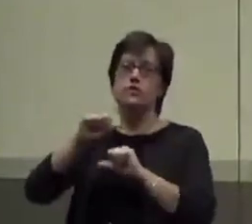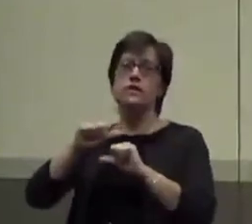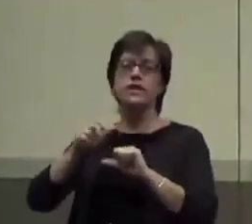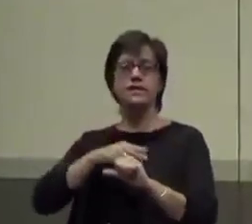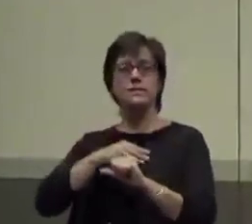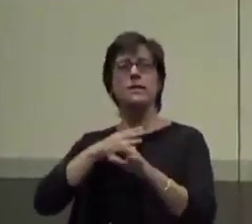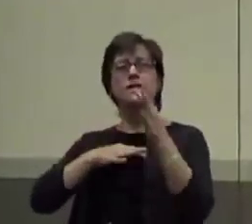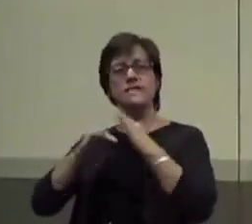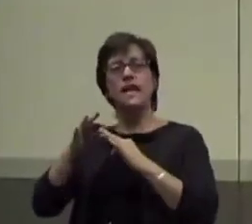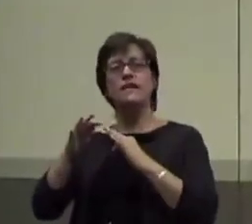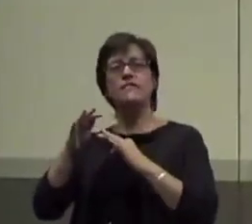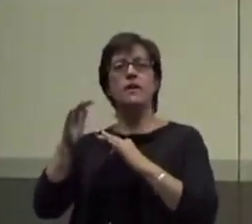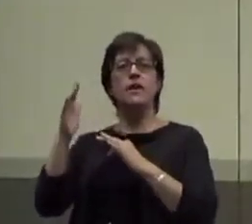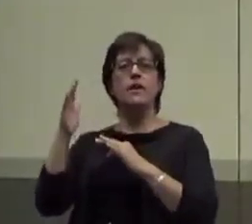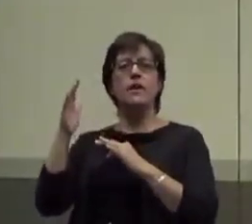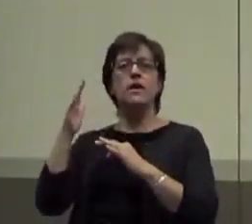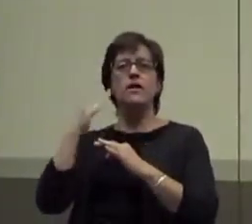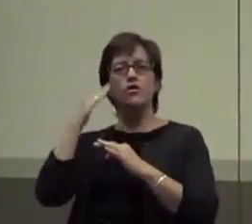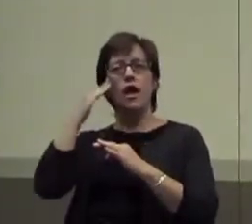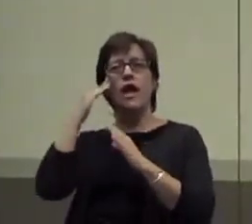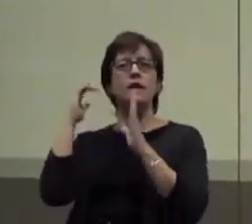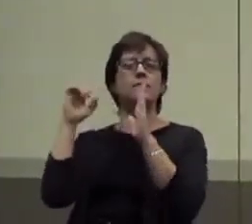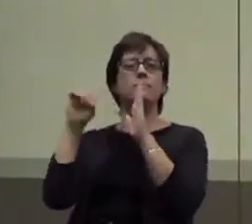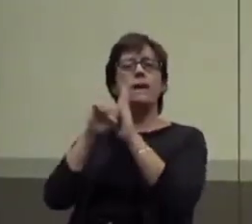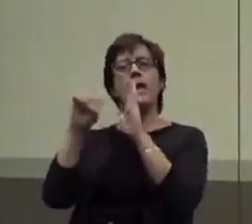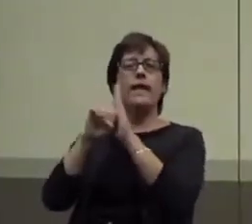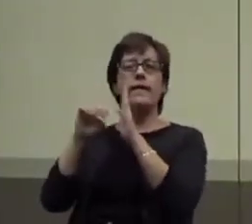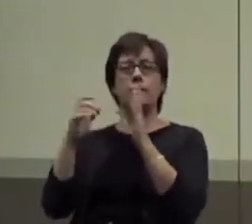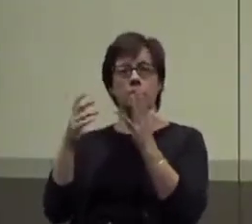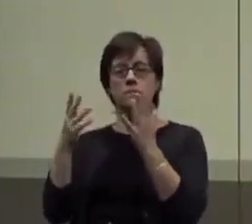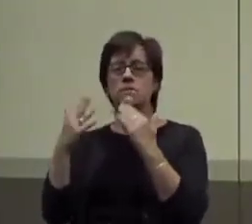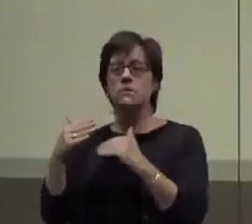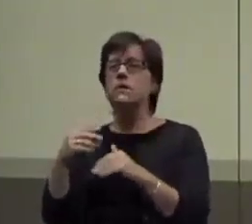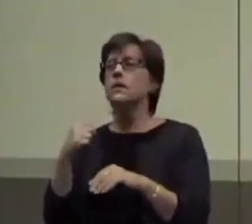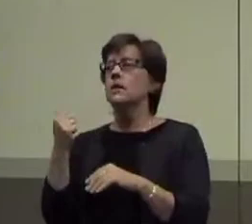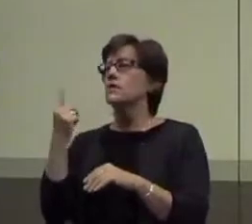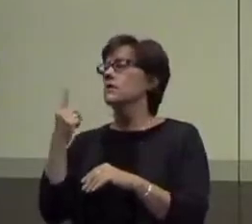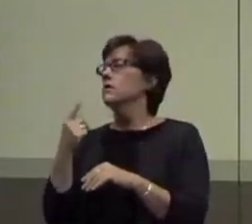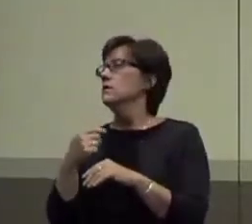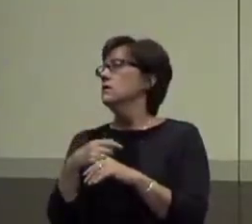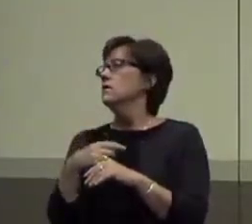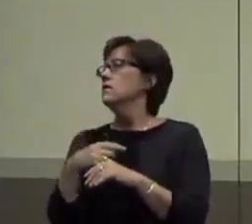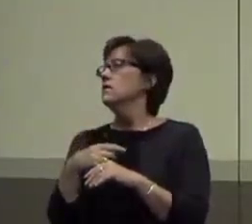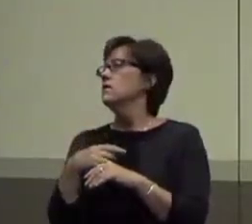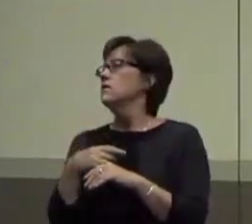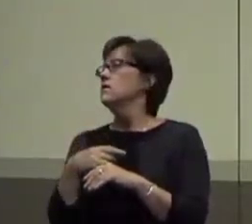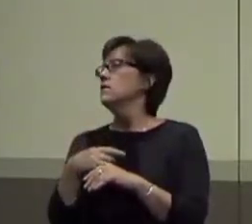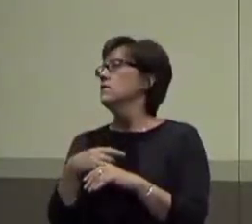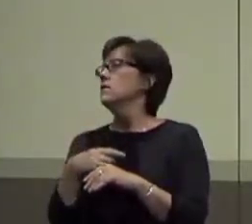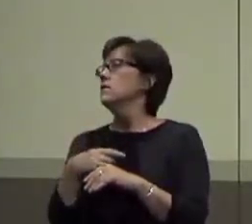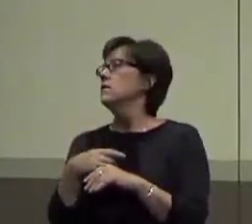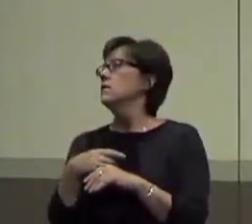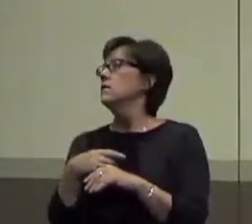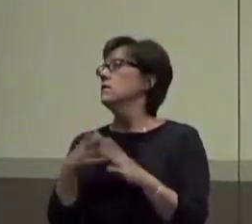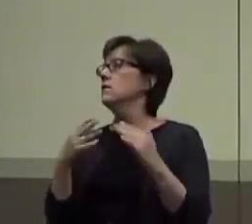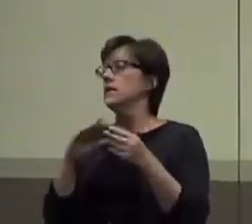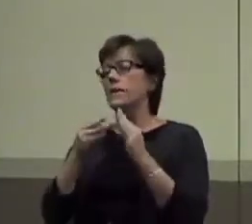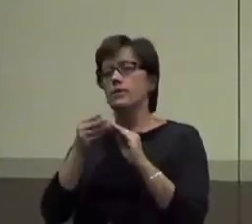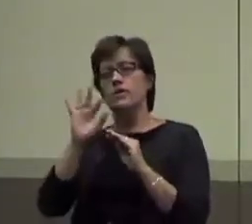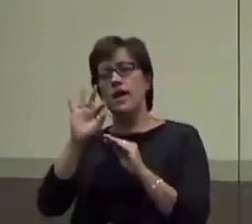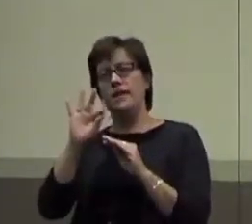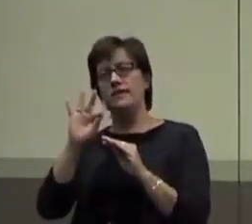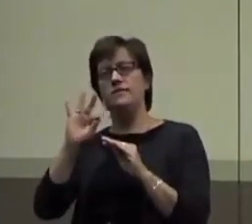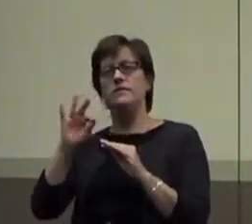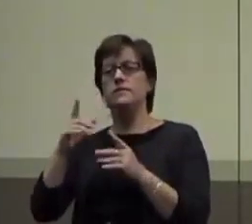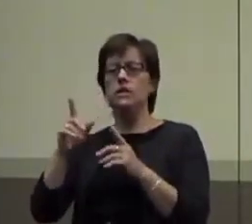course, hitting your head. So we will teach her to use those things. Let's do another one. Jason, he's 9 and cries when asked to do difficult tasks.